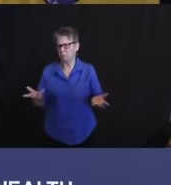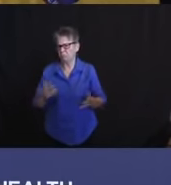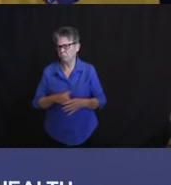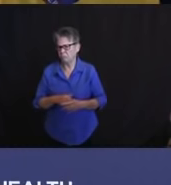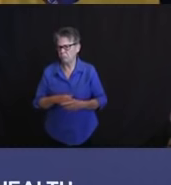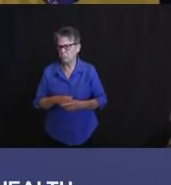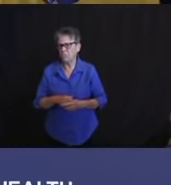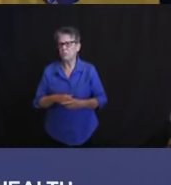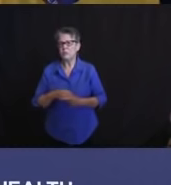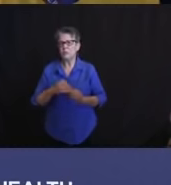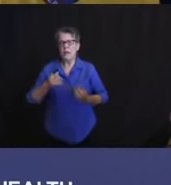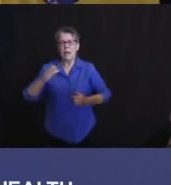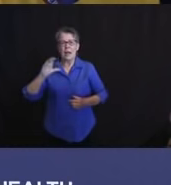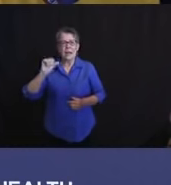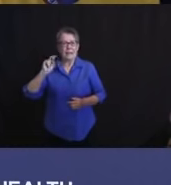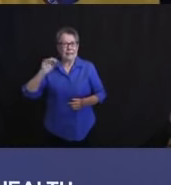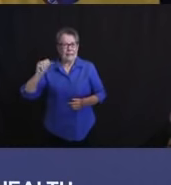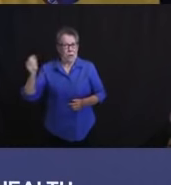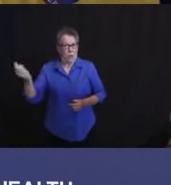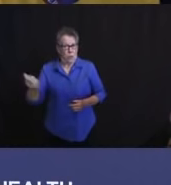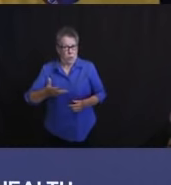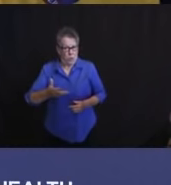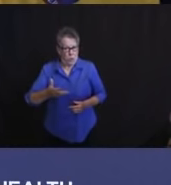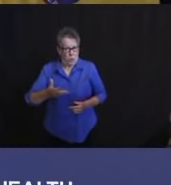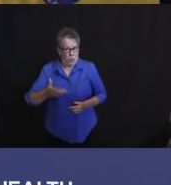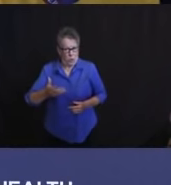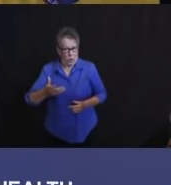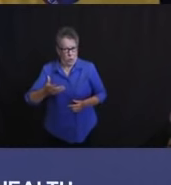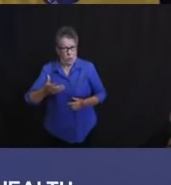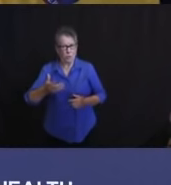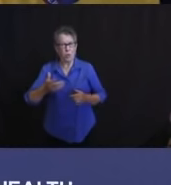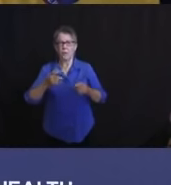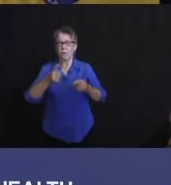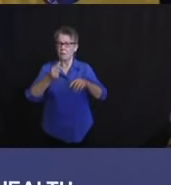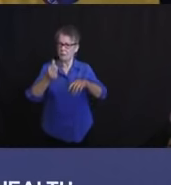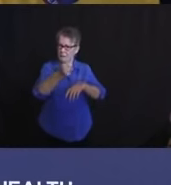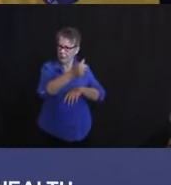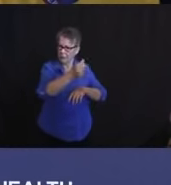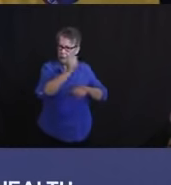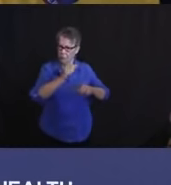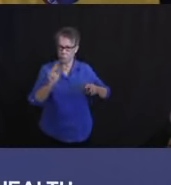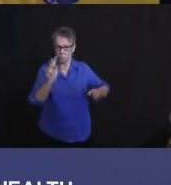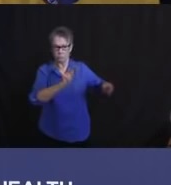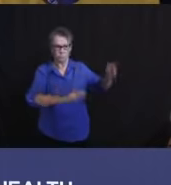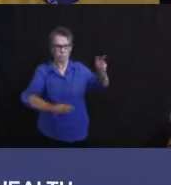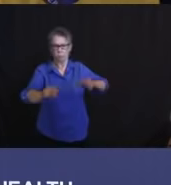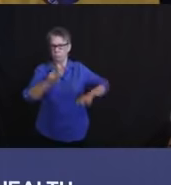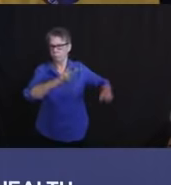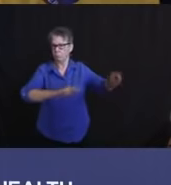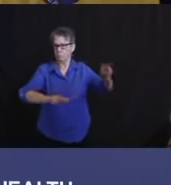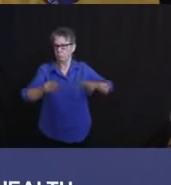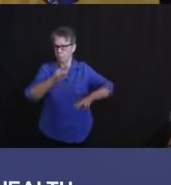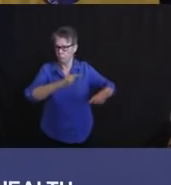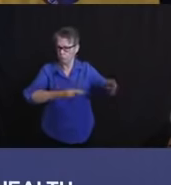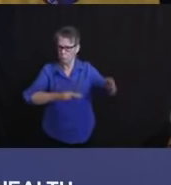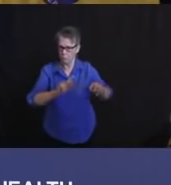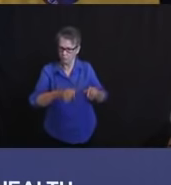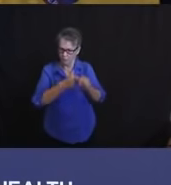self-monitor. There's an enormous amount of protocols being put in place, including social